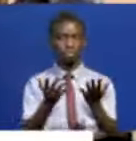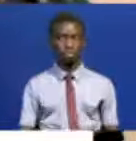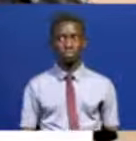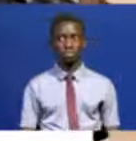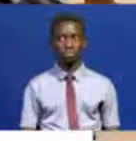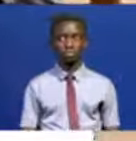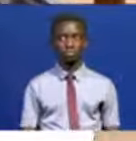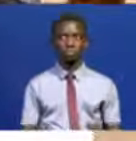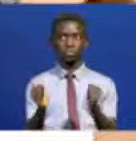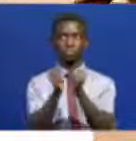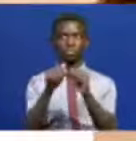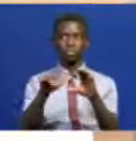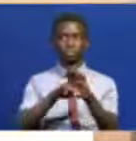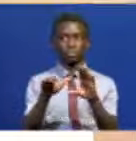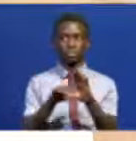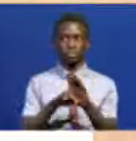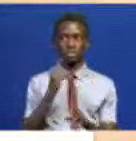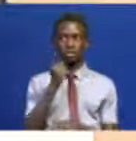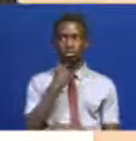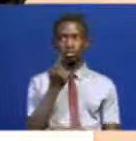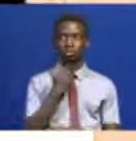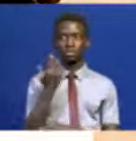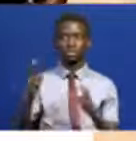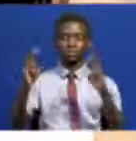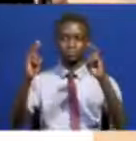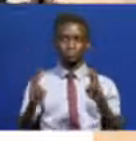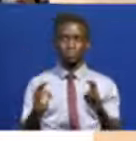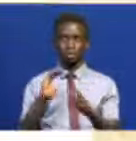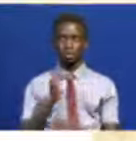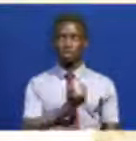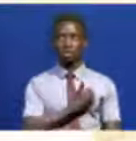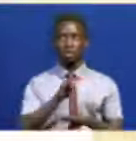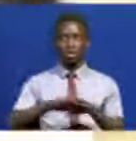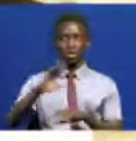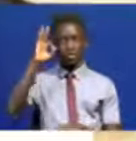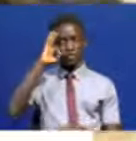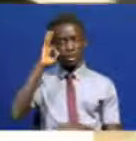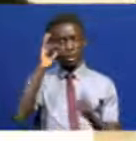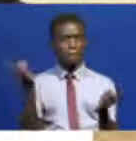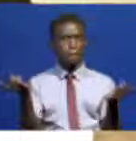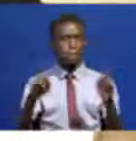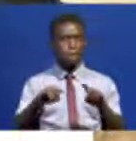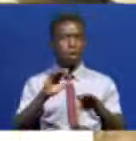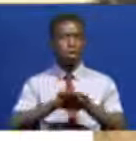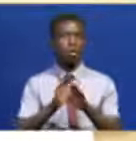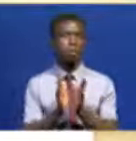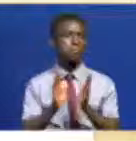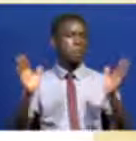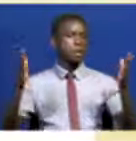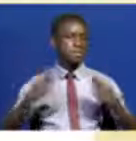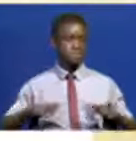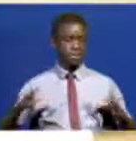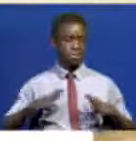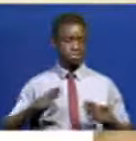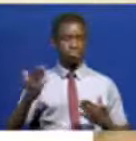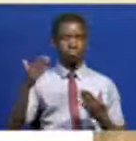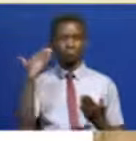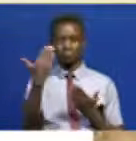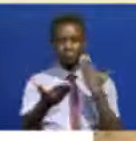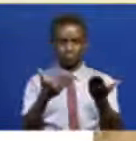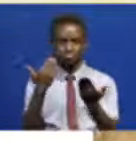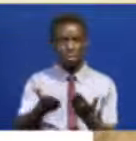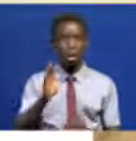The 10-member Bipartisan Committee on Friday embarked on public participation exercise, inviting Kenyans to submit their